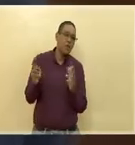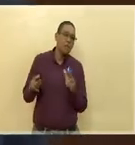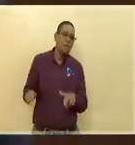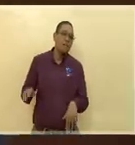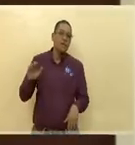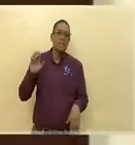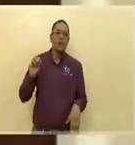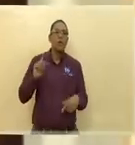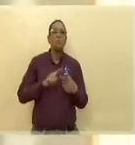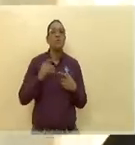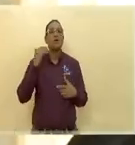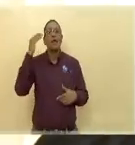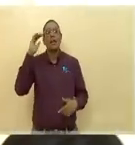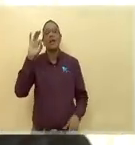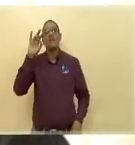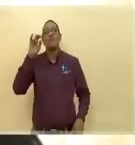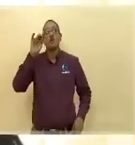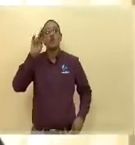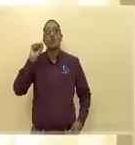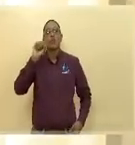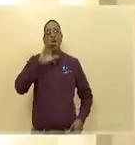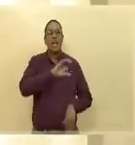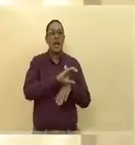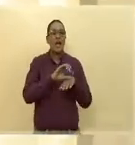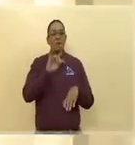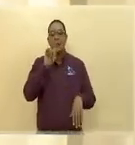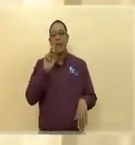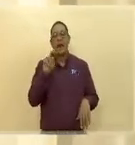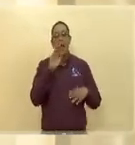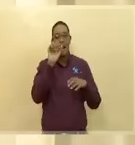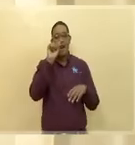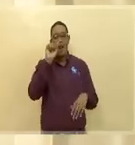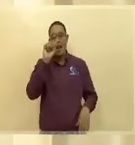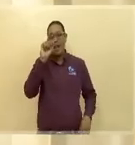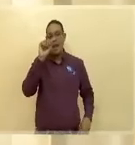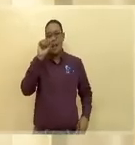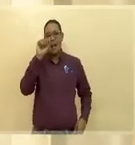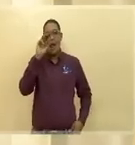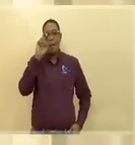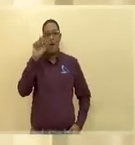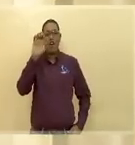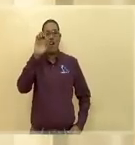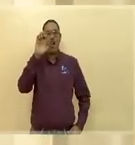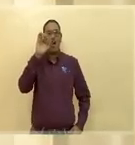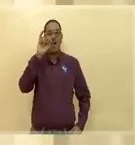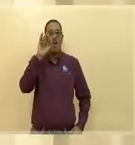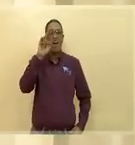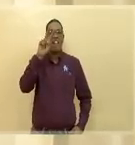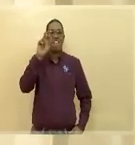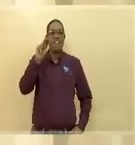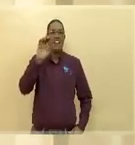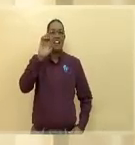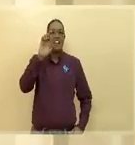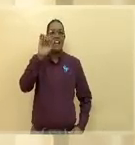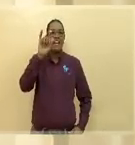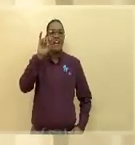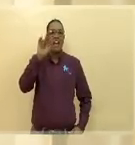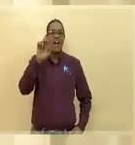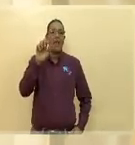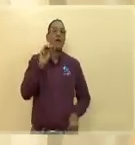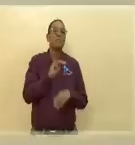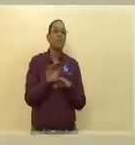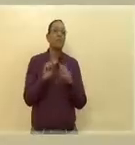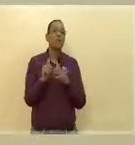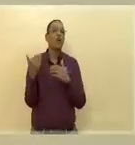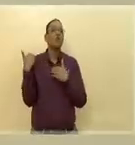CEO and head of Fujitsu Caribbean and Latin America, Mr. Mervyn Eyre, the Minister Without Portfolio in the Office of the Prime